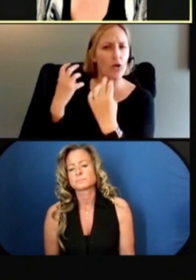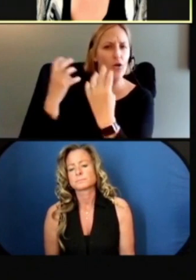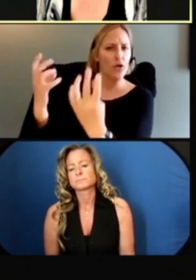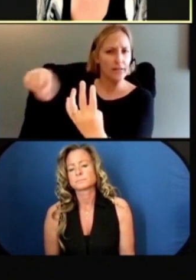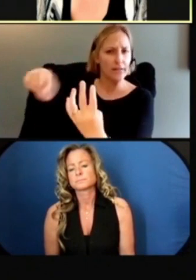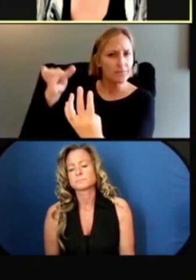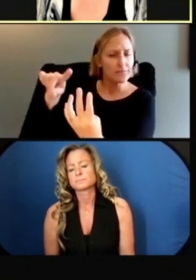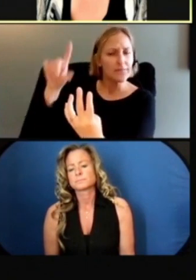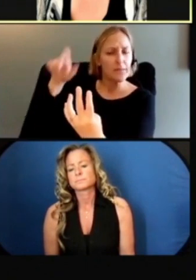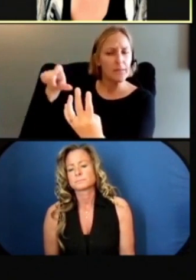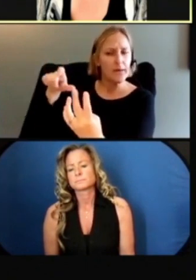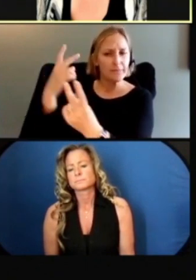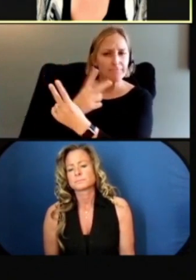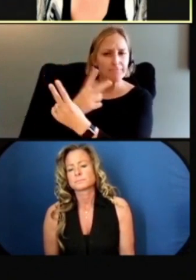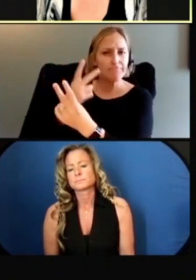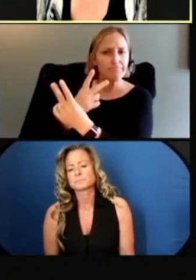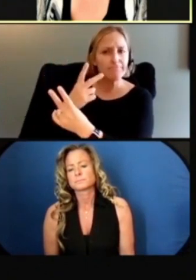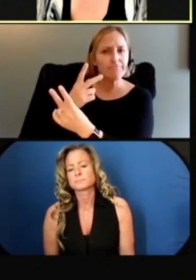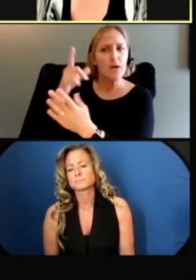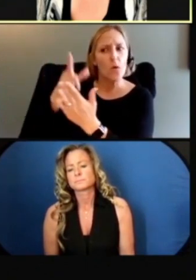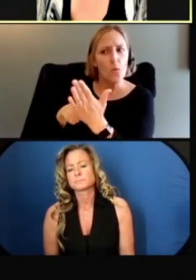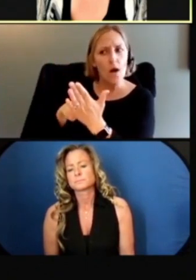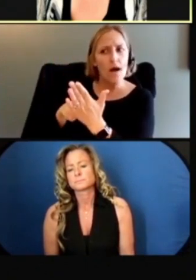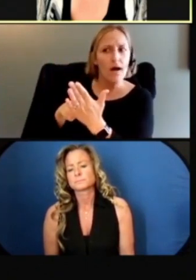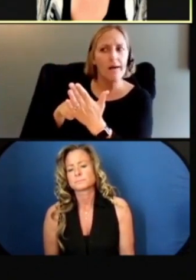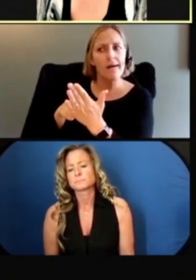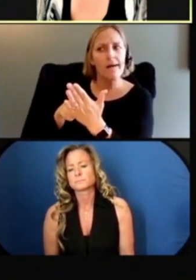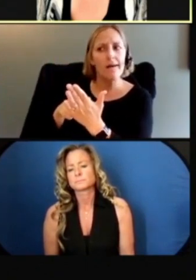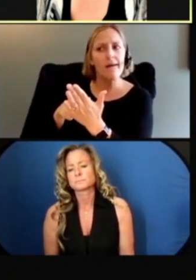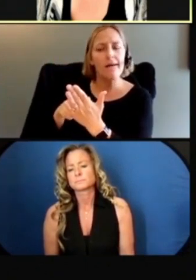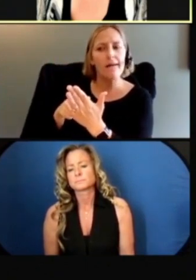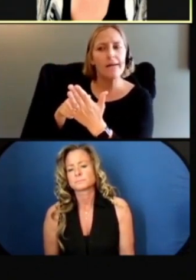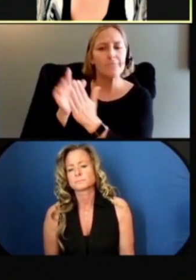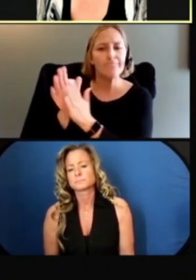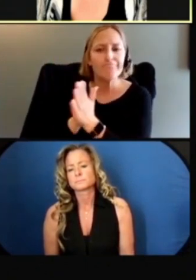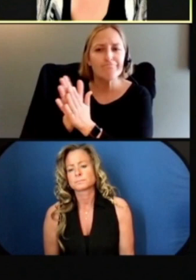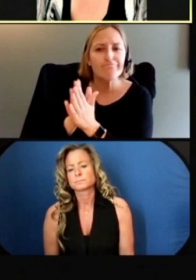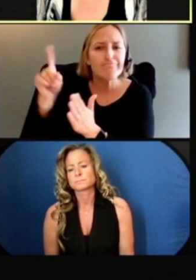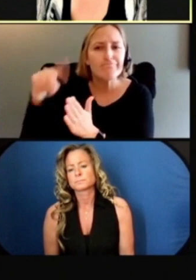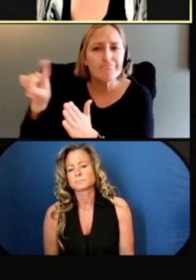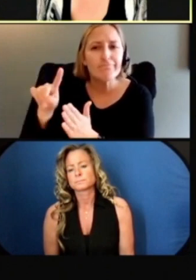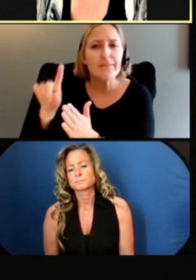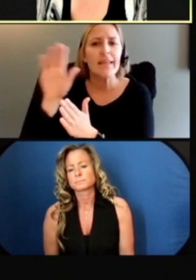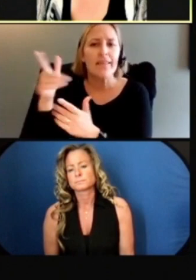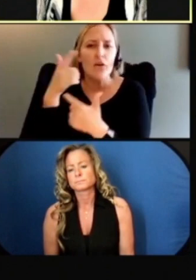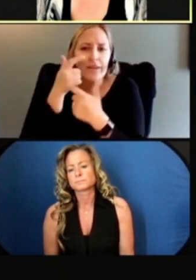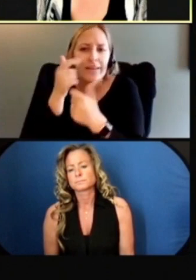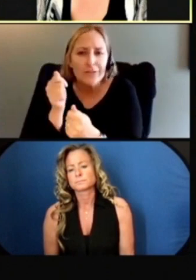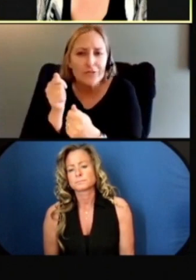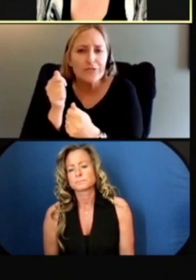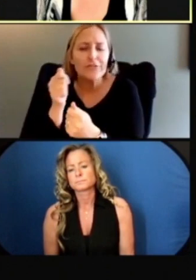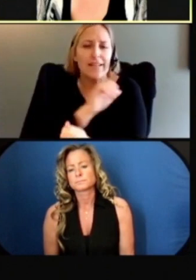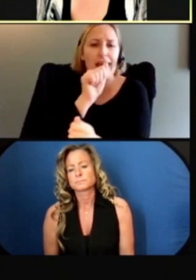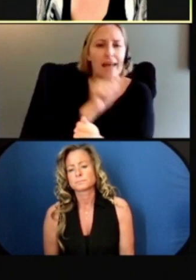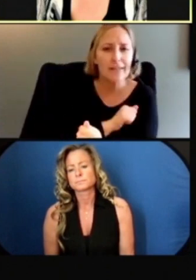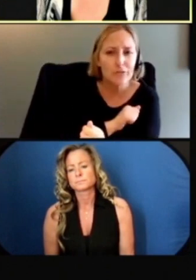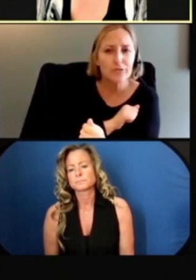tick and acknowledge where their interests, attitudes, perceptions, and biases